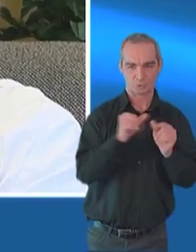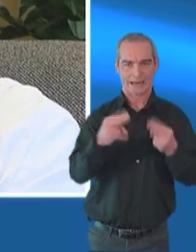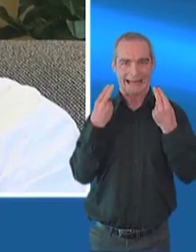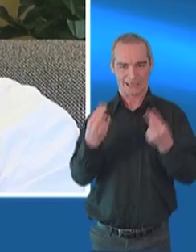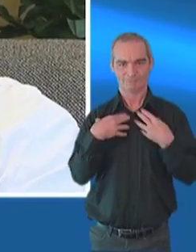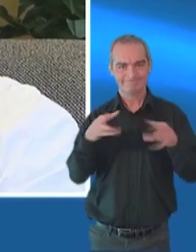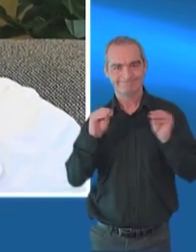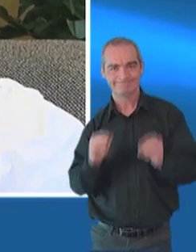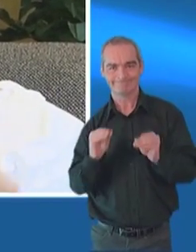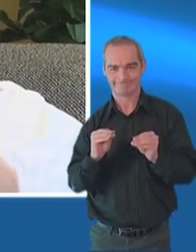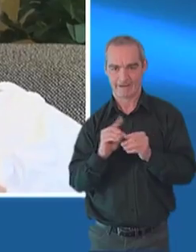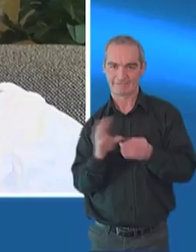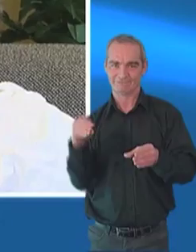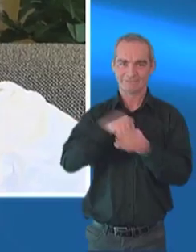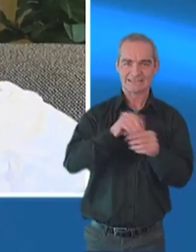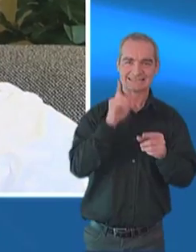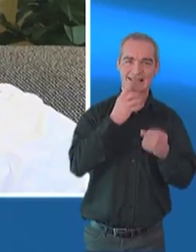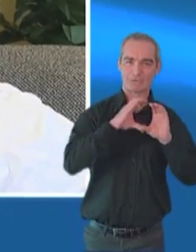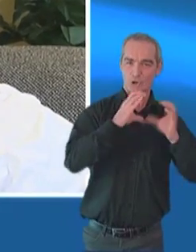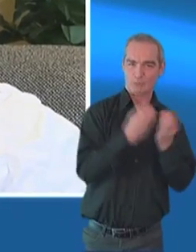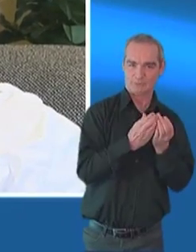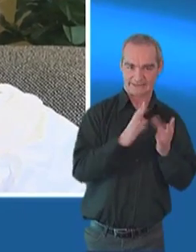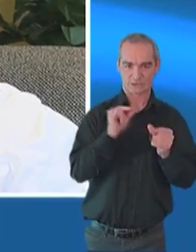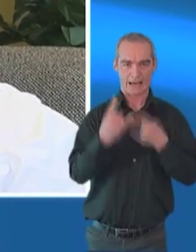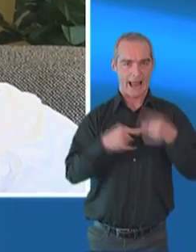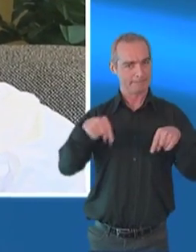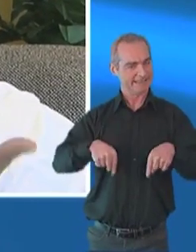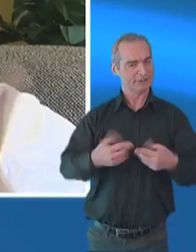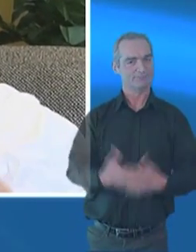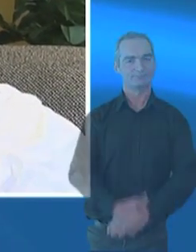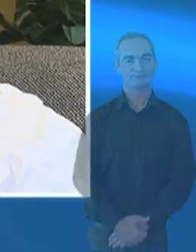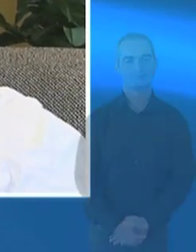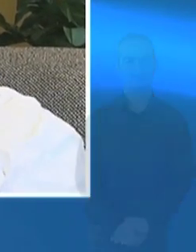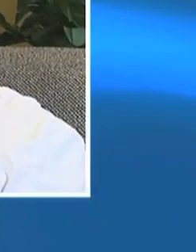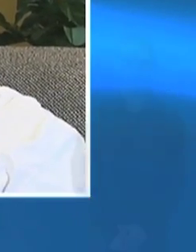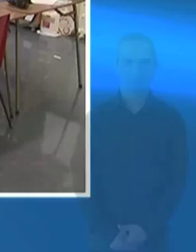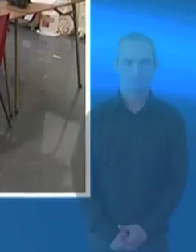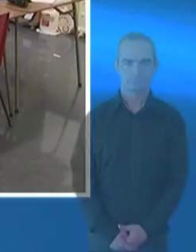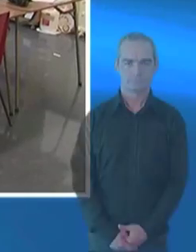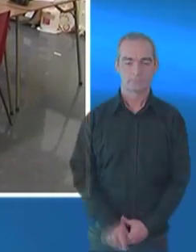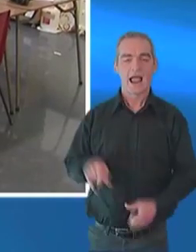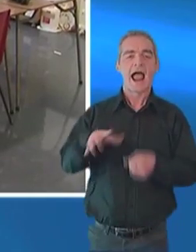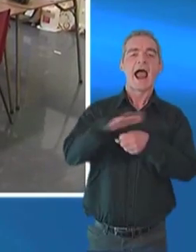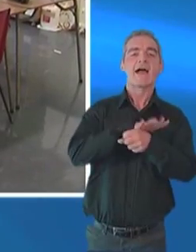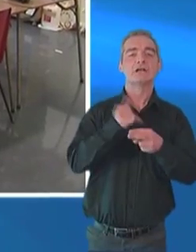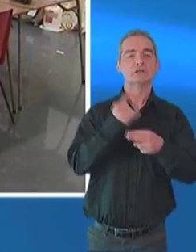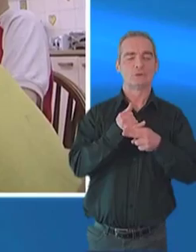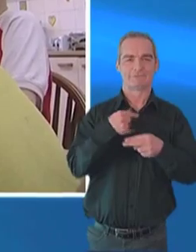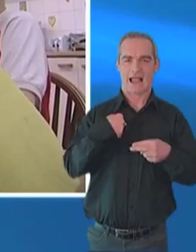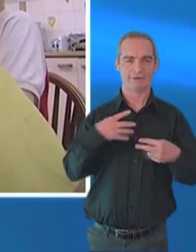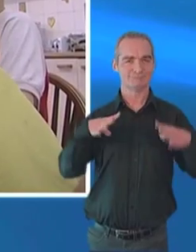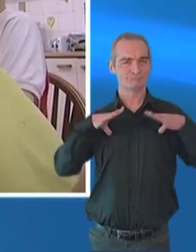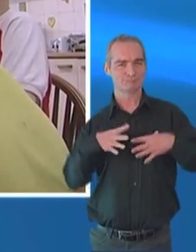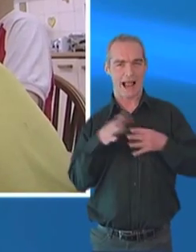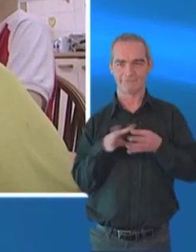be educated and incorporated into the deaf community, which is what happens here. The environment at the schools